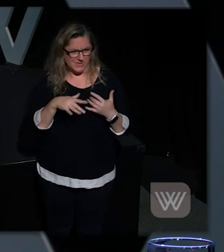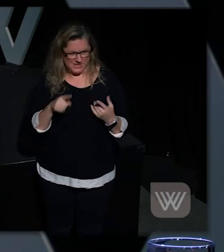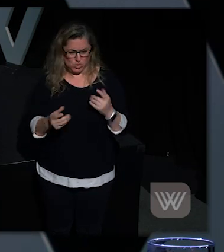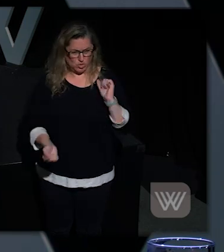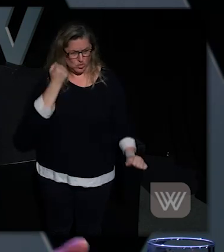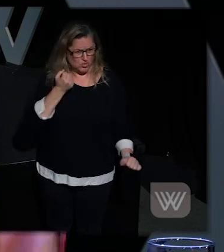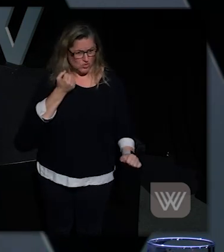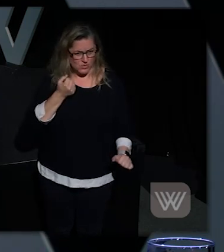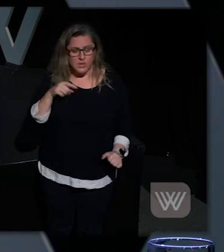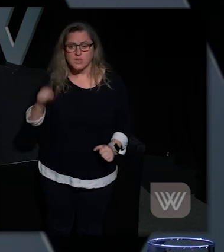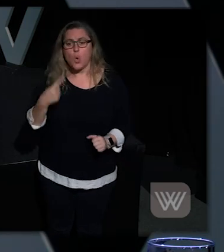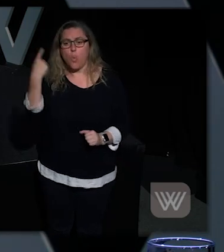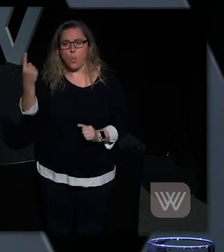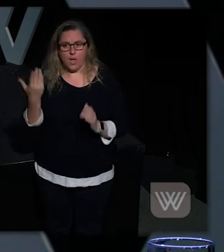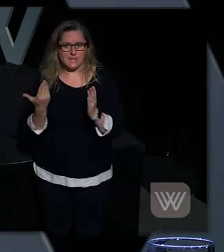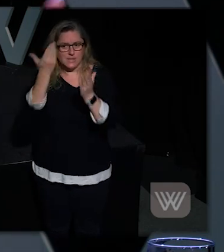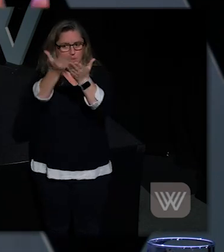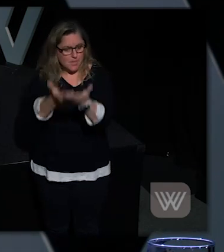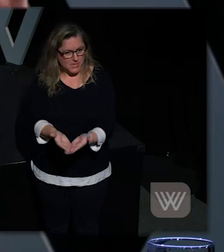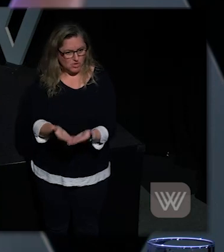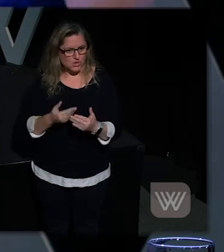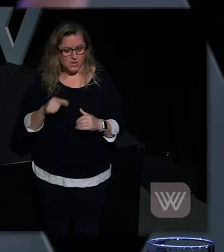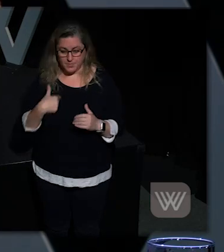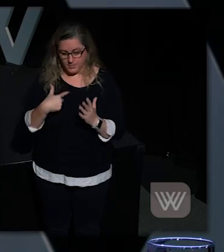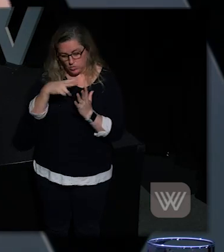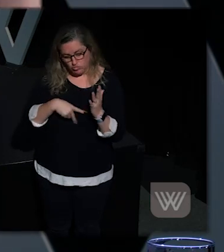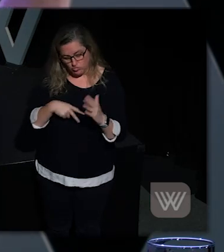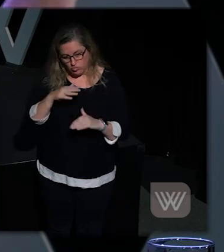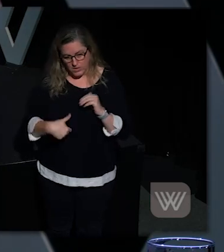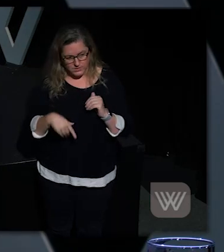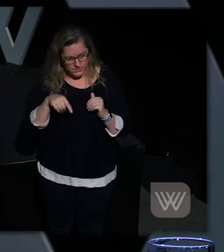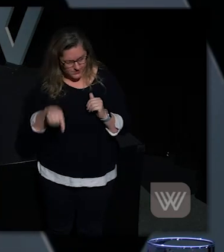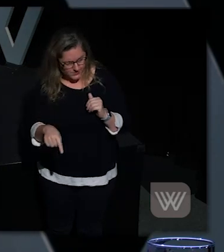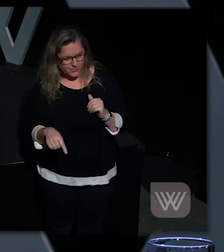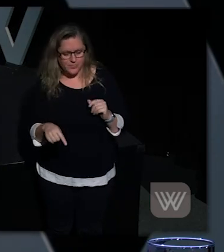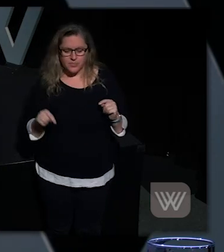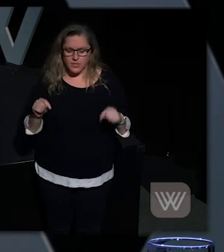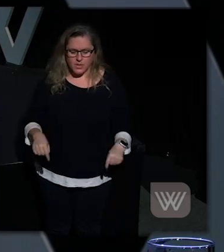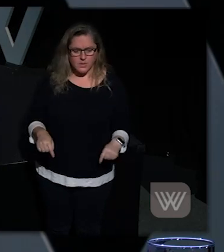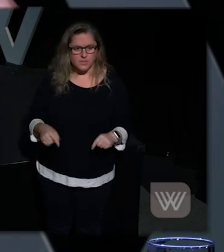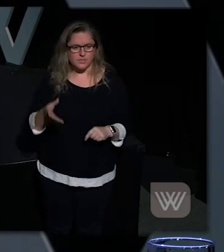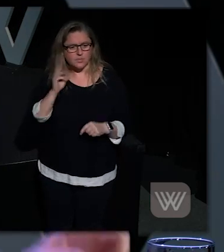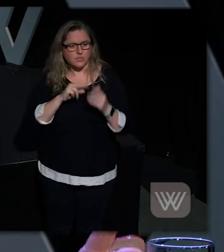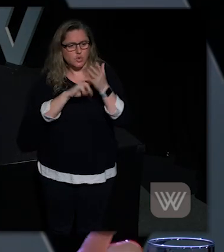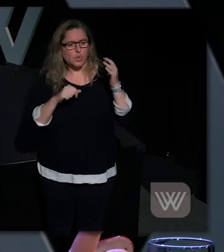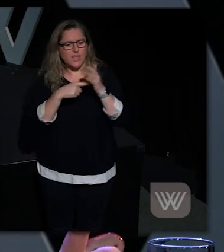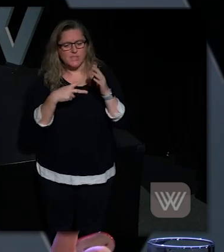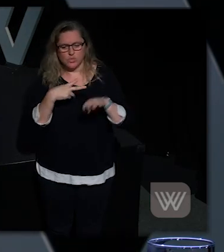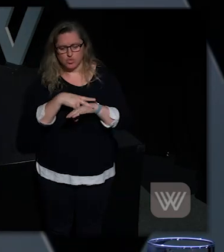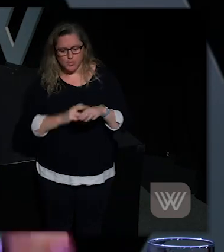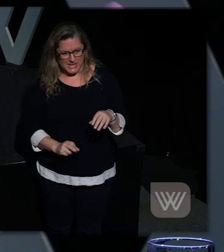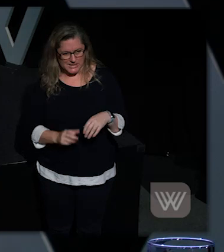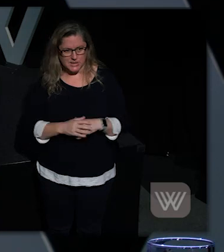ludicrous. So one of these submissions that I read into the cyberbullying hearings was from the Northern Territory